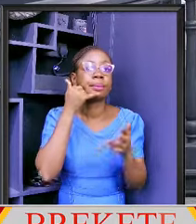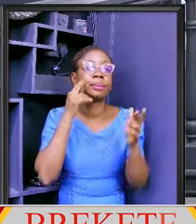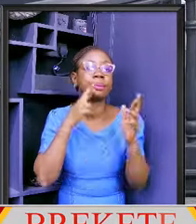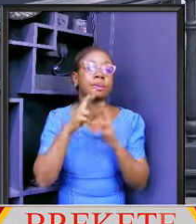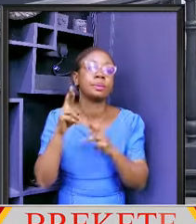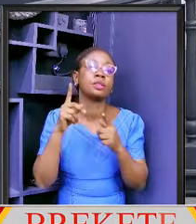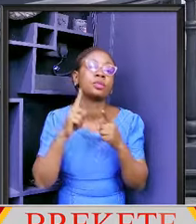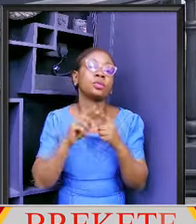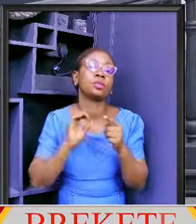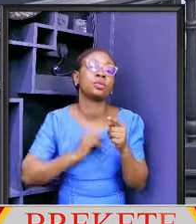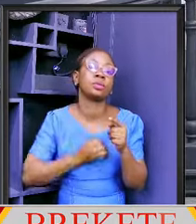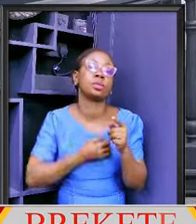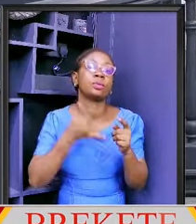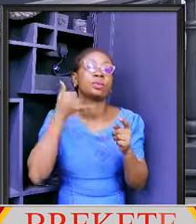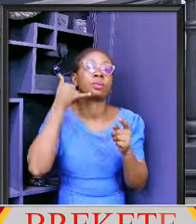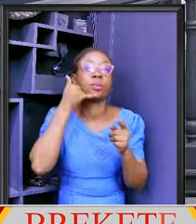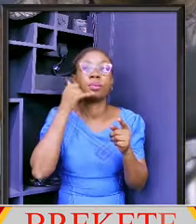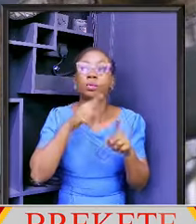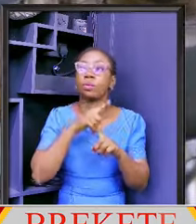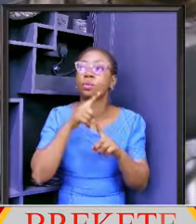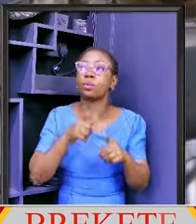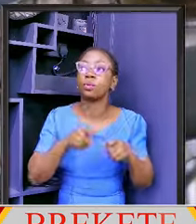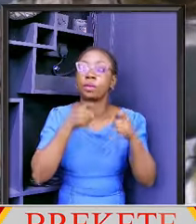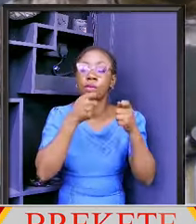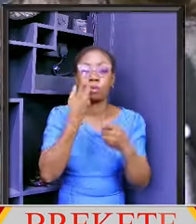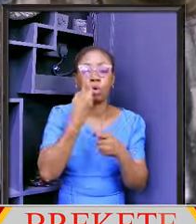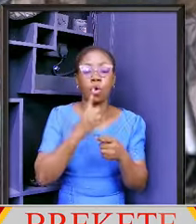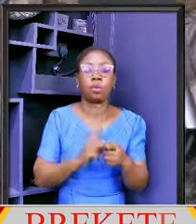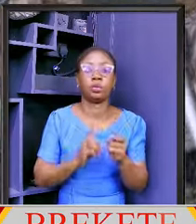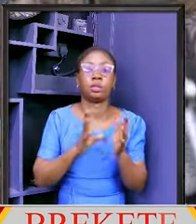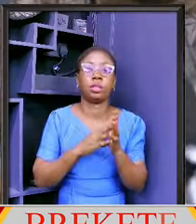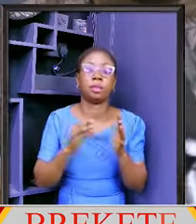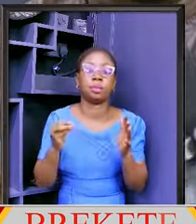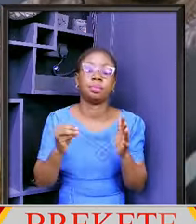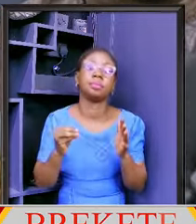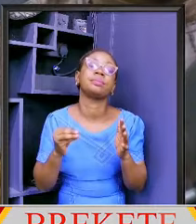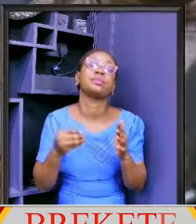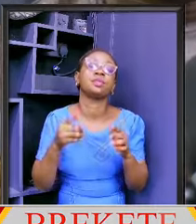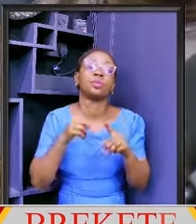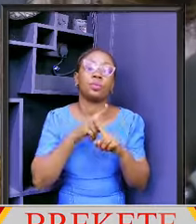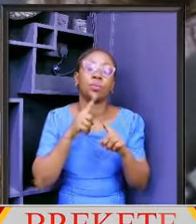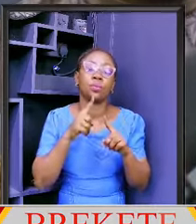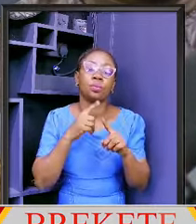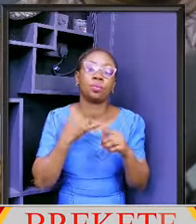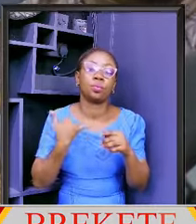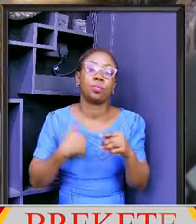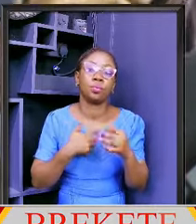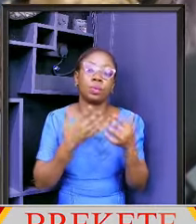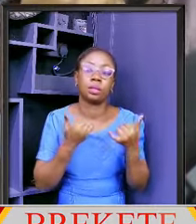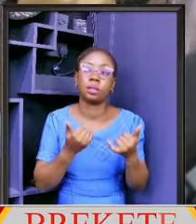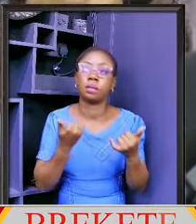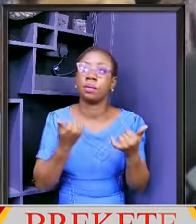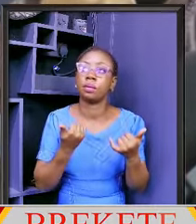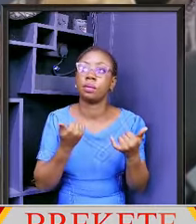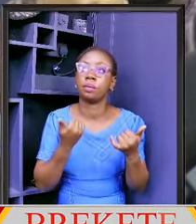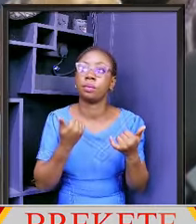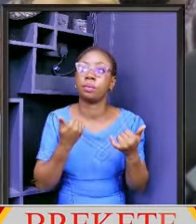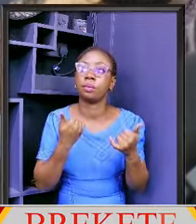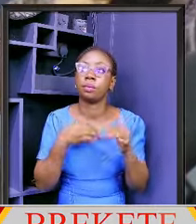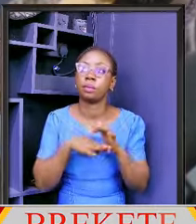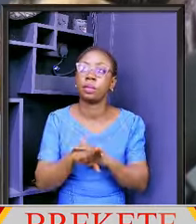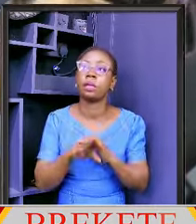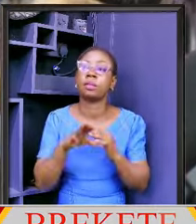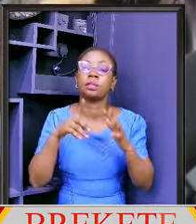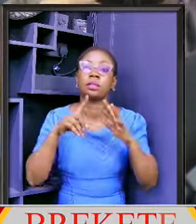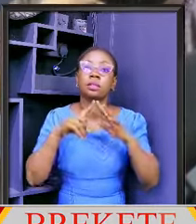very day you gave him the original certificate? Yes, after we returned, he stopped picking our calls. Now, we now entered office straight ahead. He started calling.